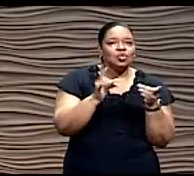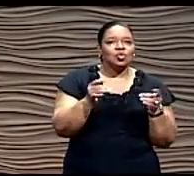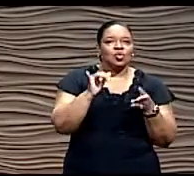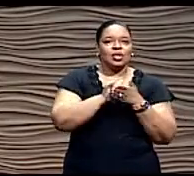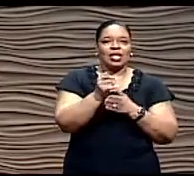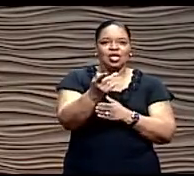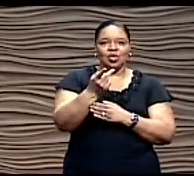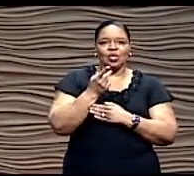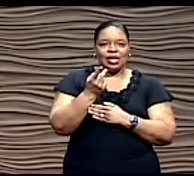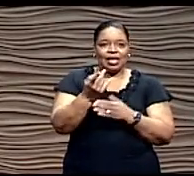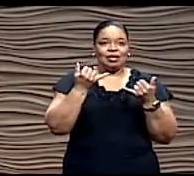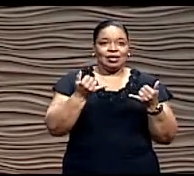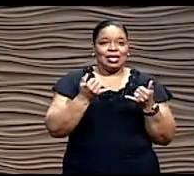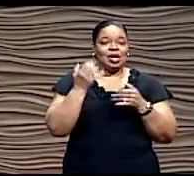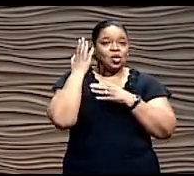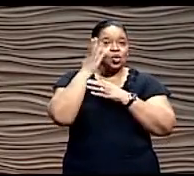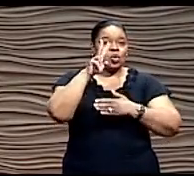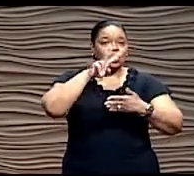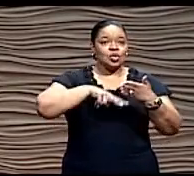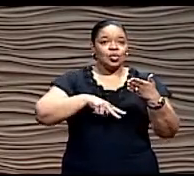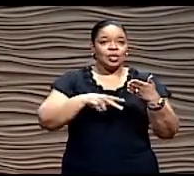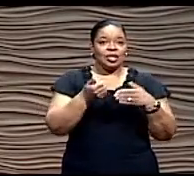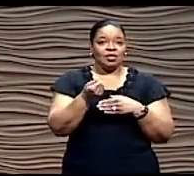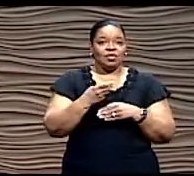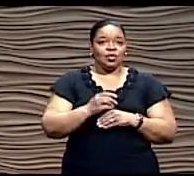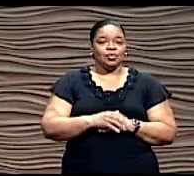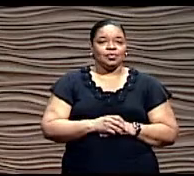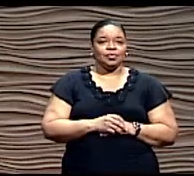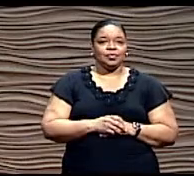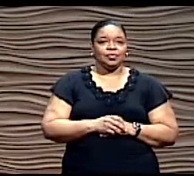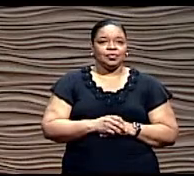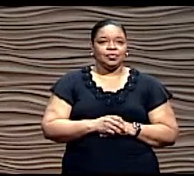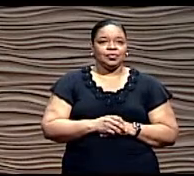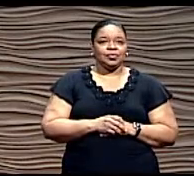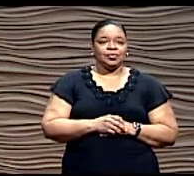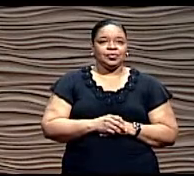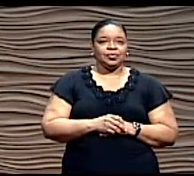are about to look at for just a moment.